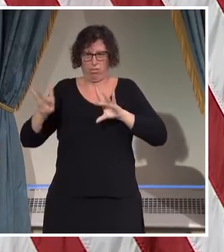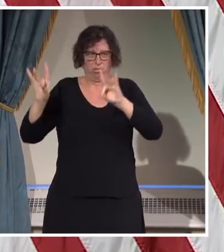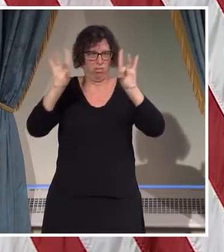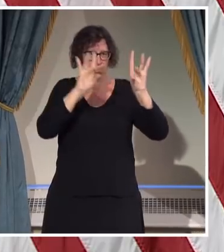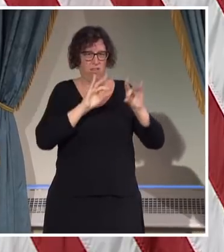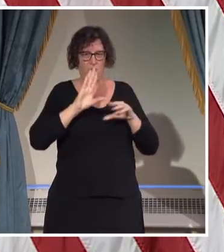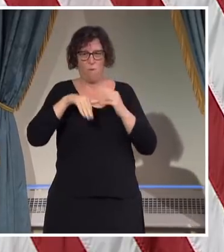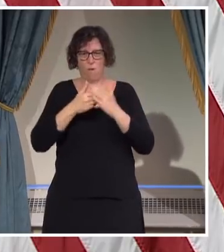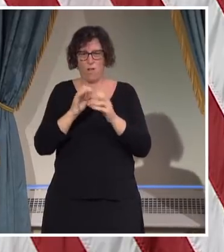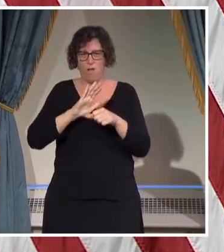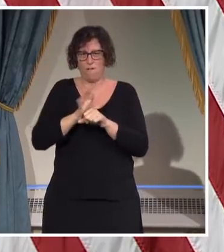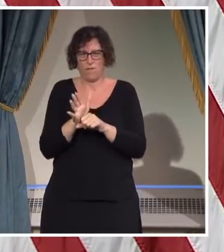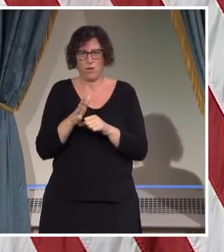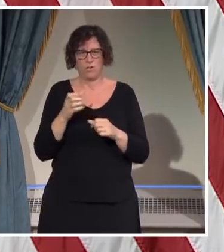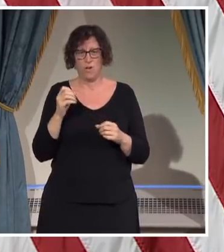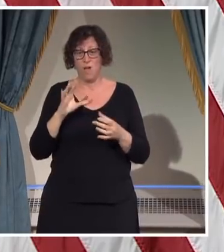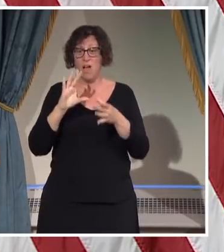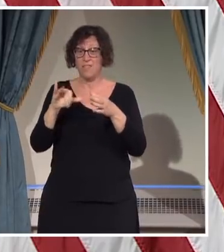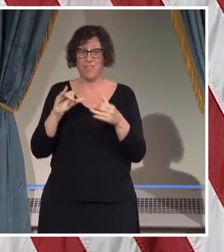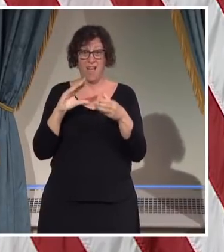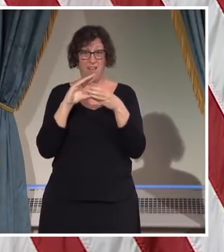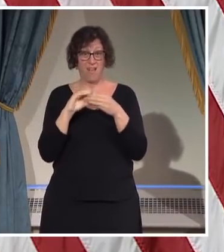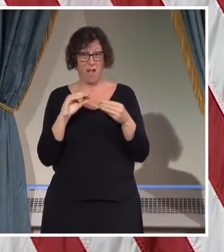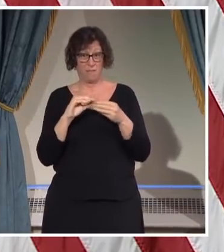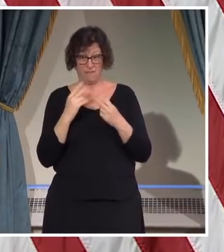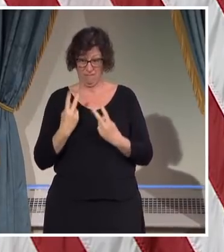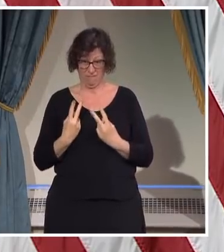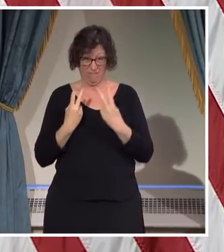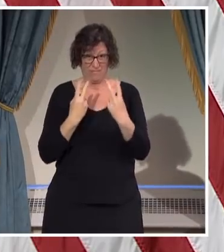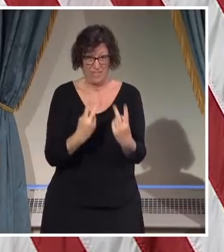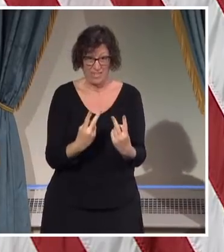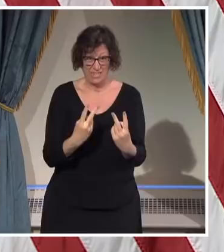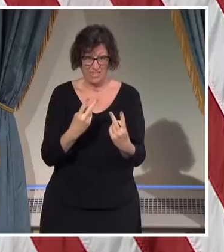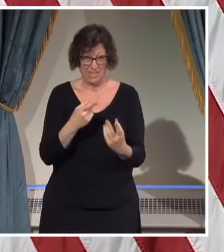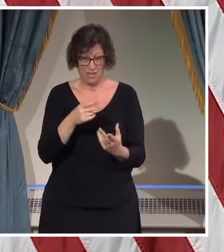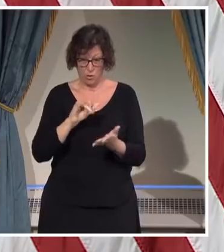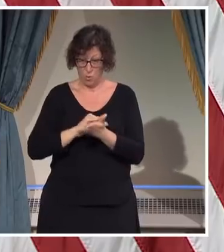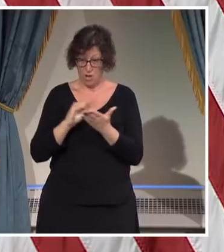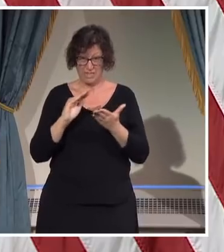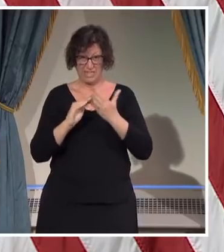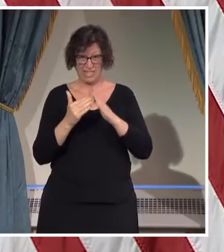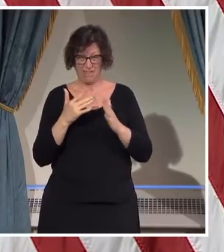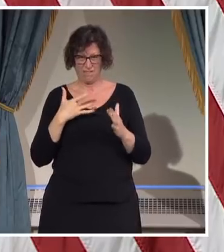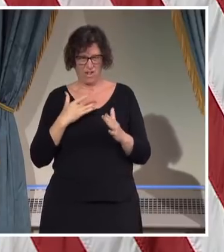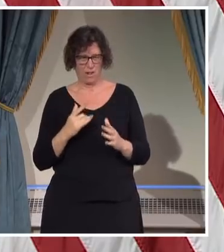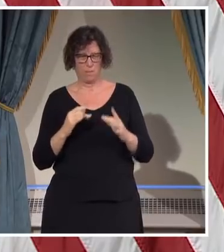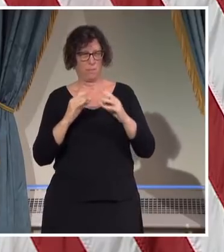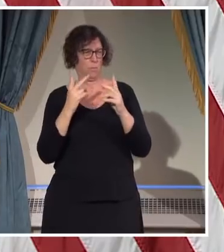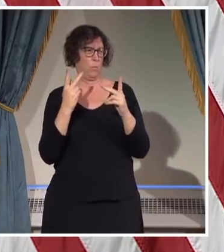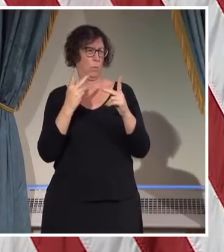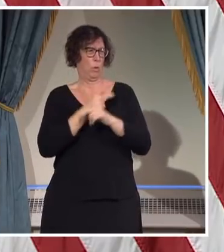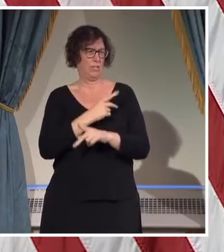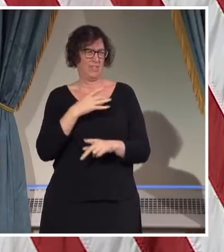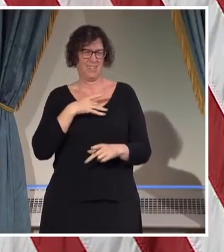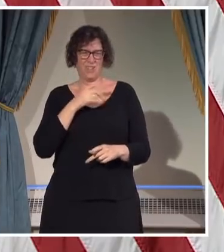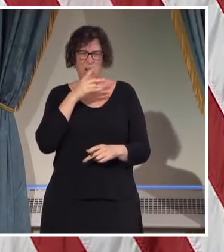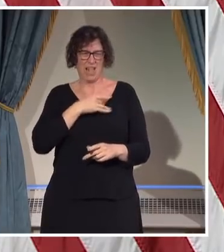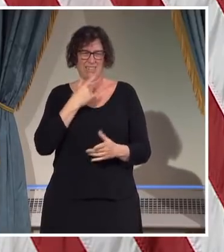that, there's any more likelihood of coming from one place or another. It's obviously everywhere already and will continue to